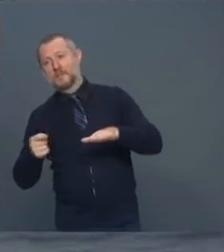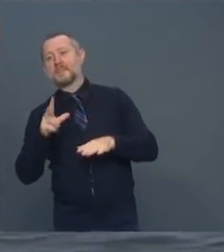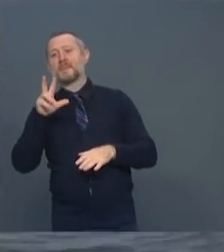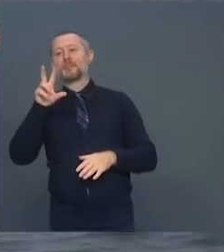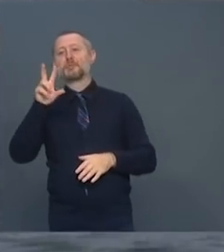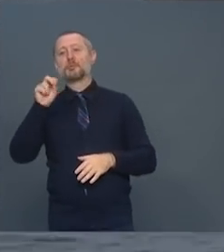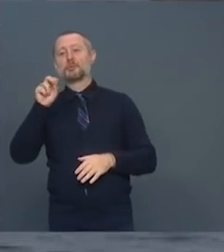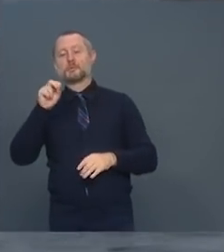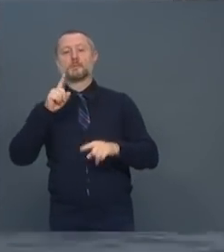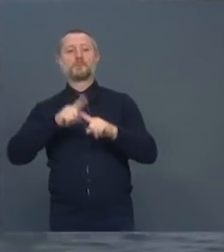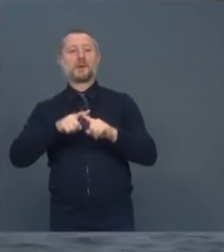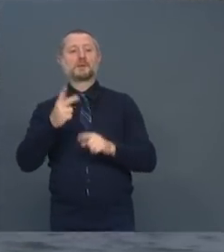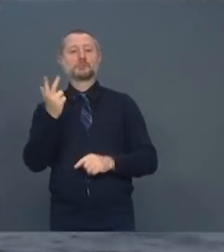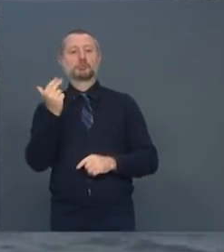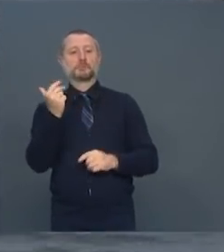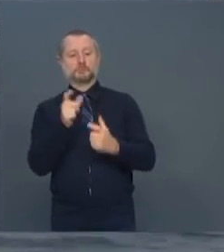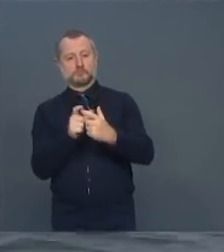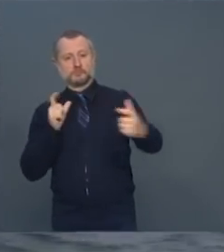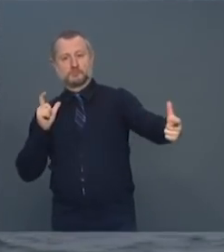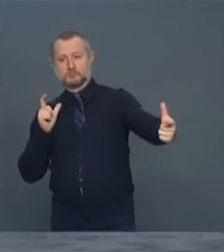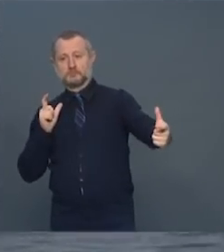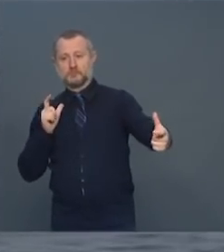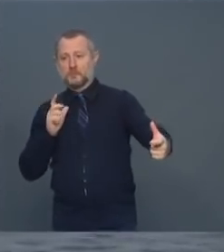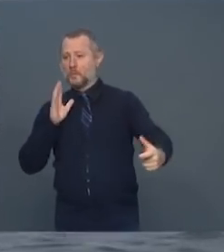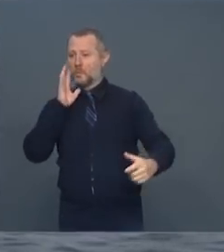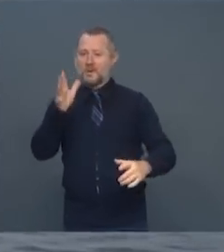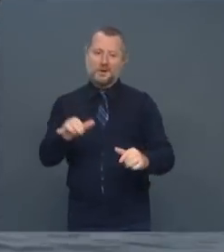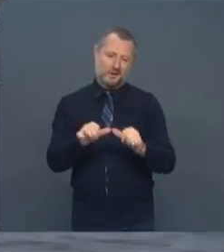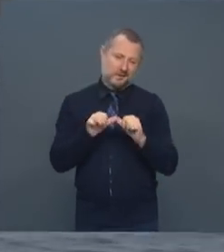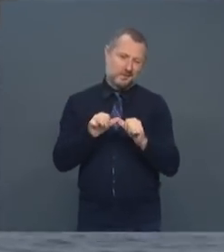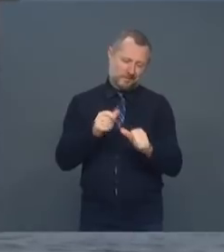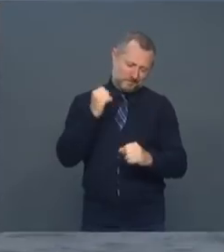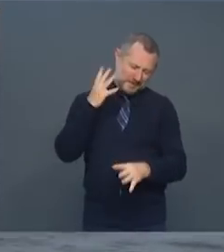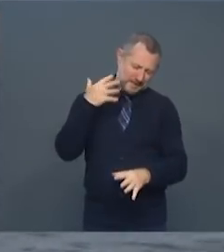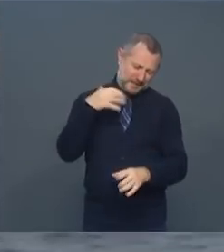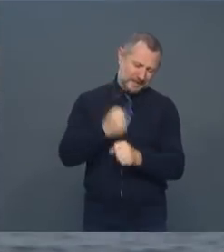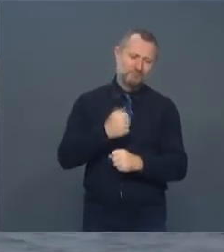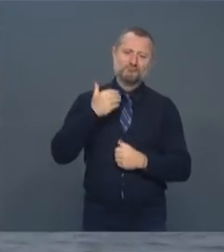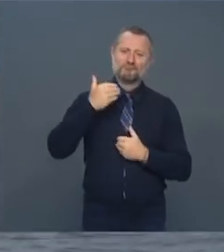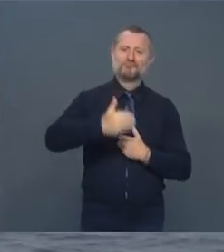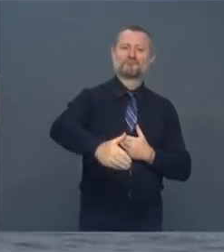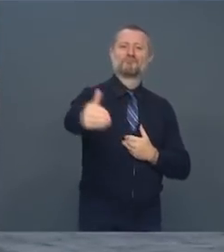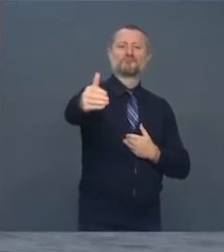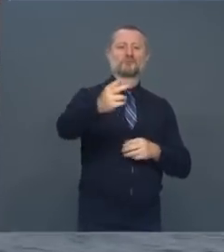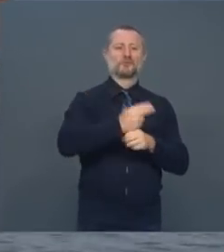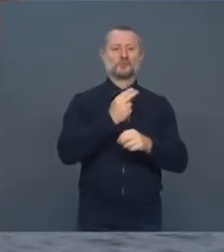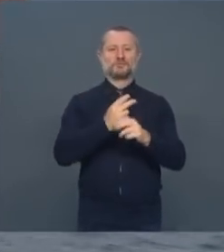120,000 pounds of steel. That'll be around for many, many years.